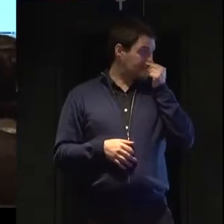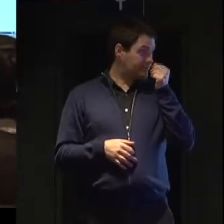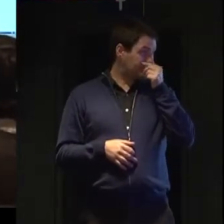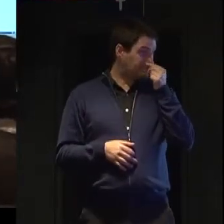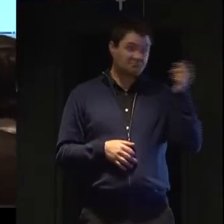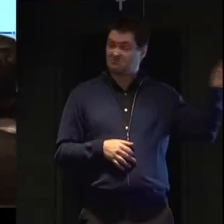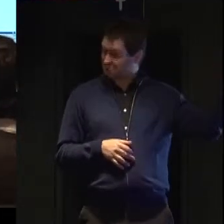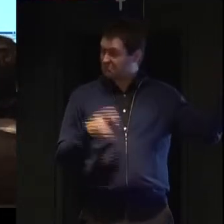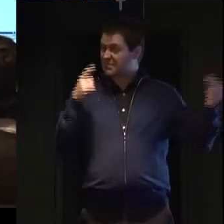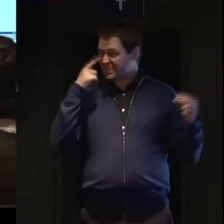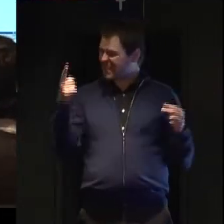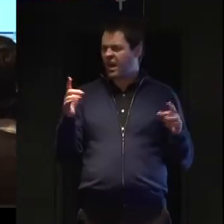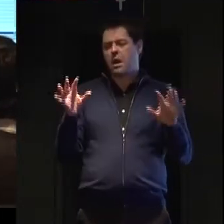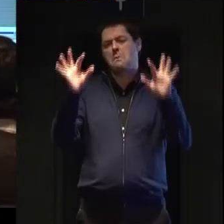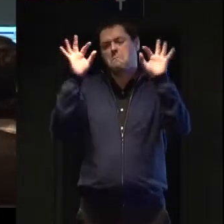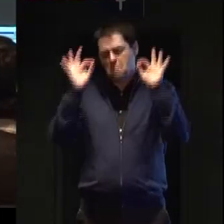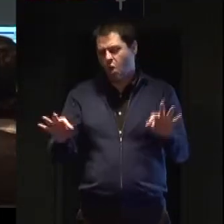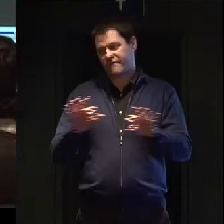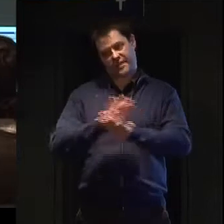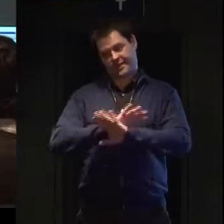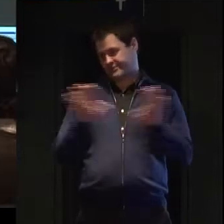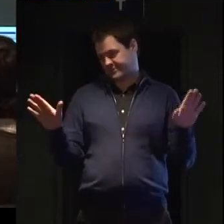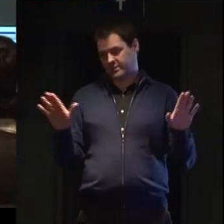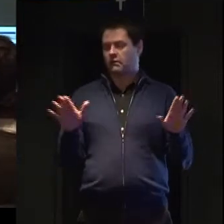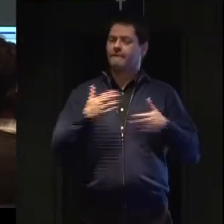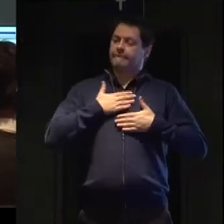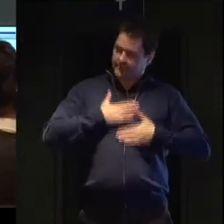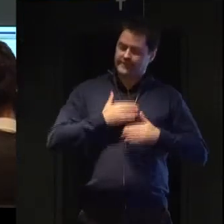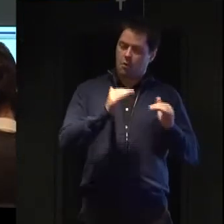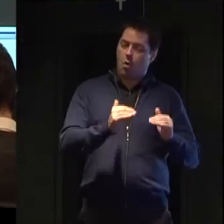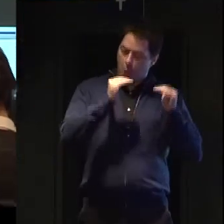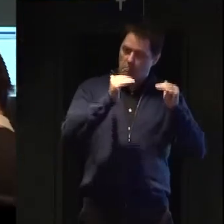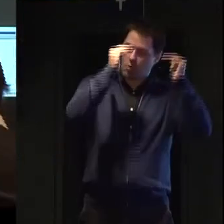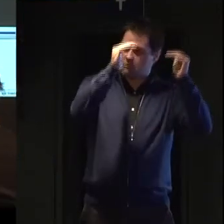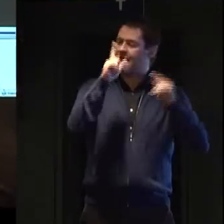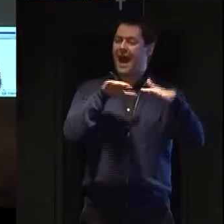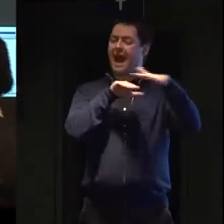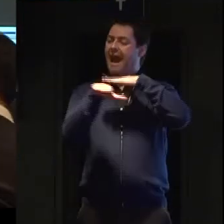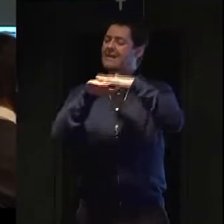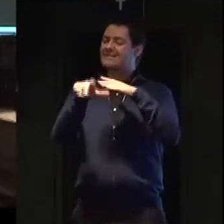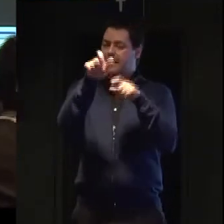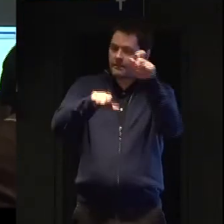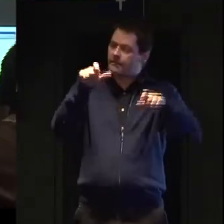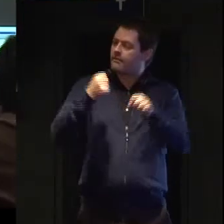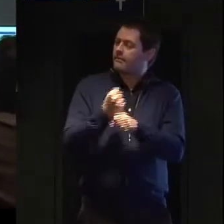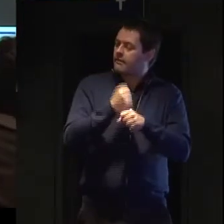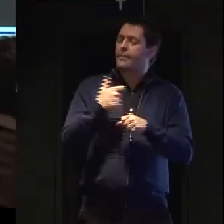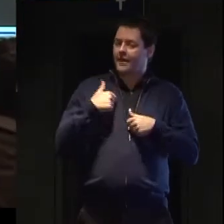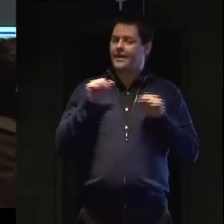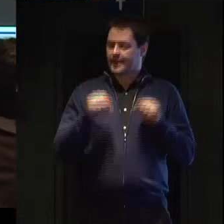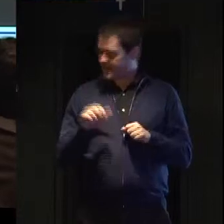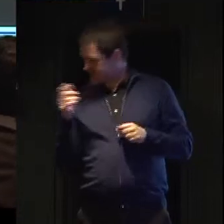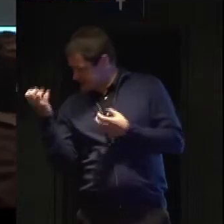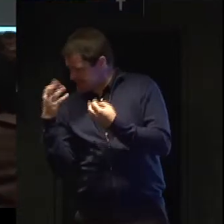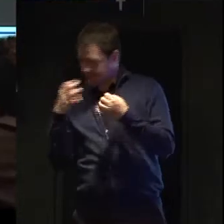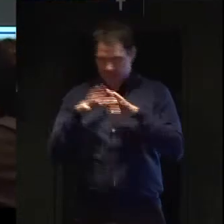So as you can see, we still have some way to go. We still need to make some progress. But I think through our access officers, we've got a network of people there that are